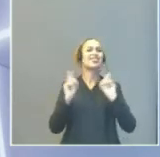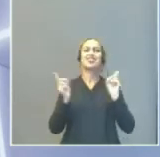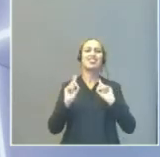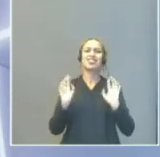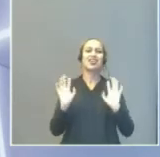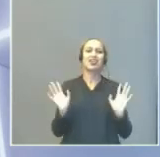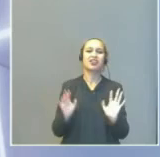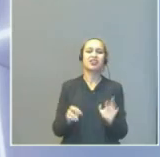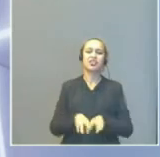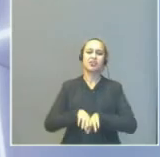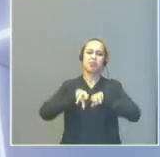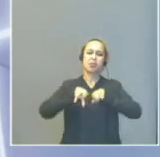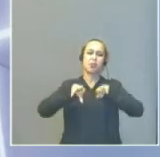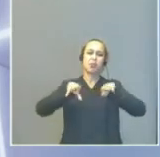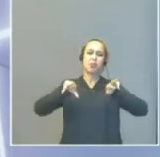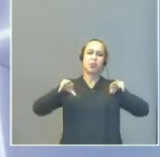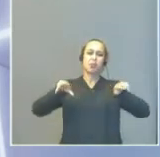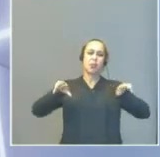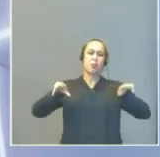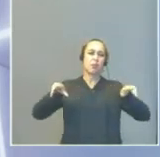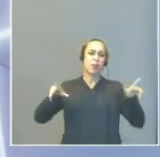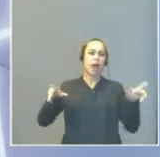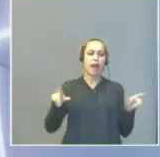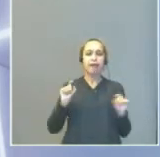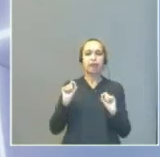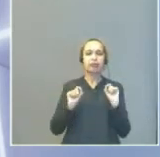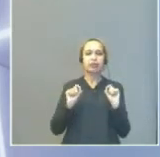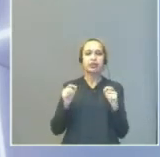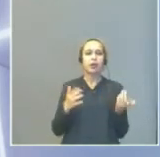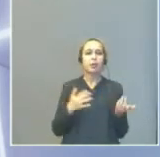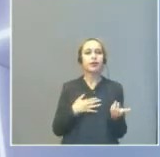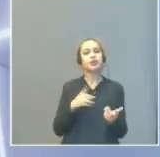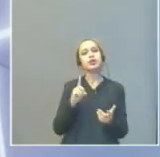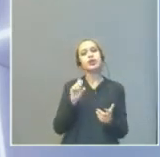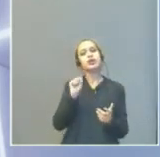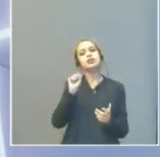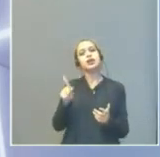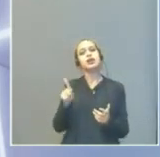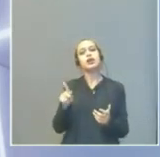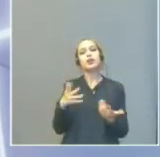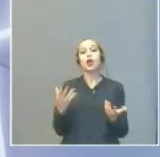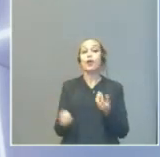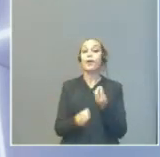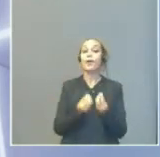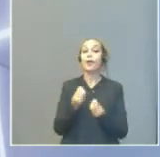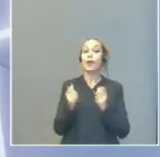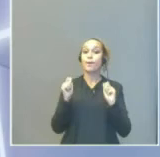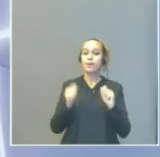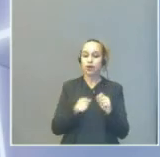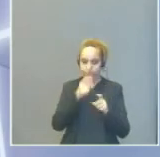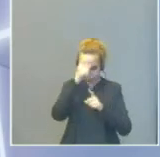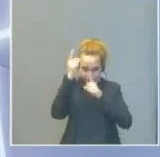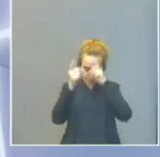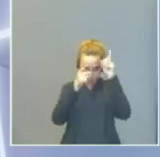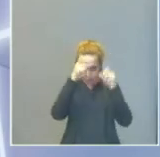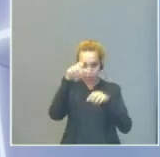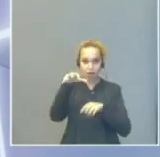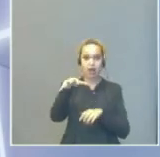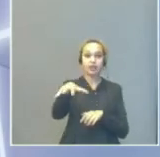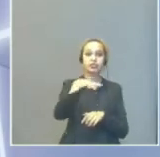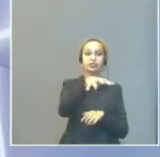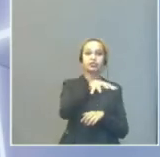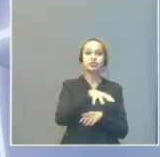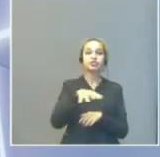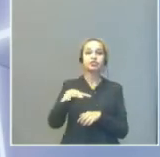explicitations of what might yet be, but how do we co-create spaces? And this is what I'm saying is